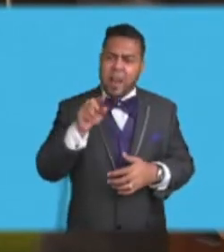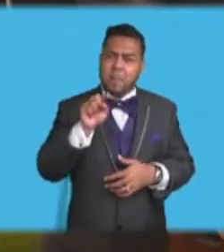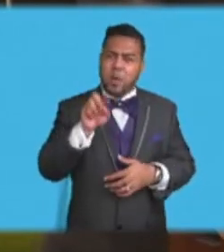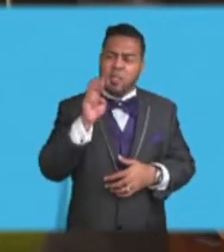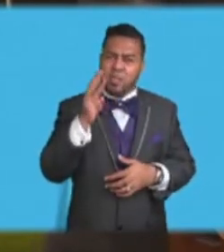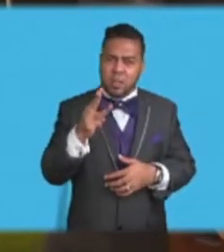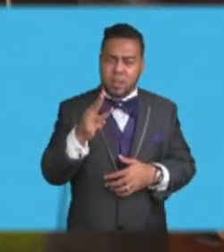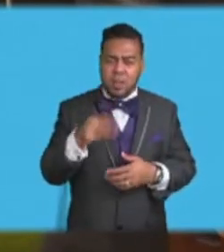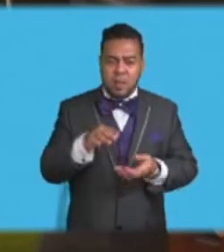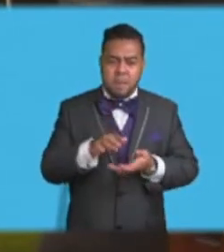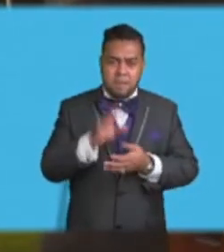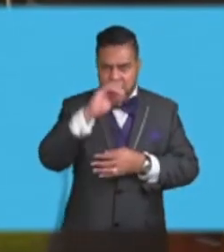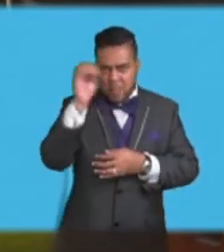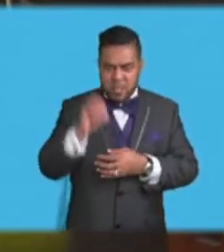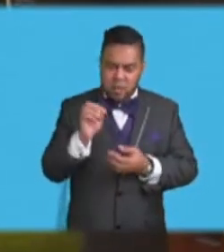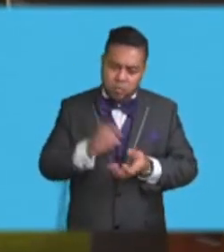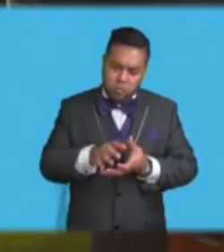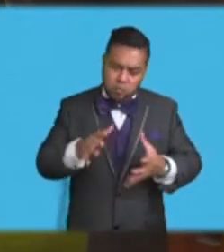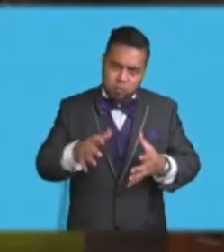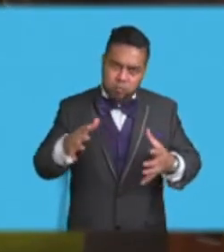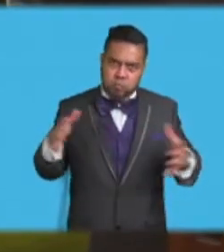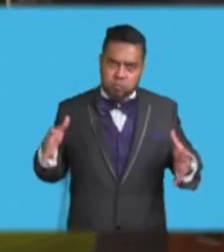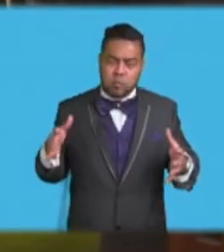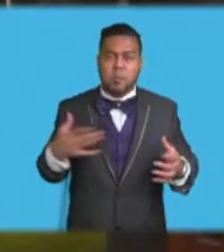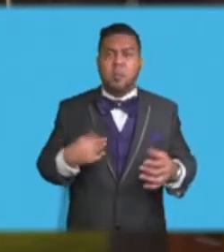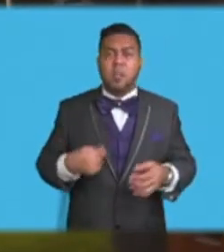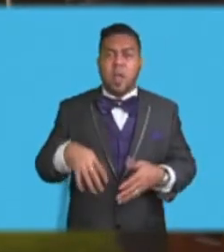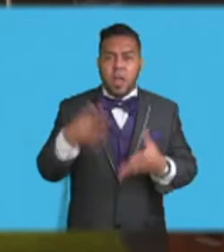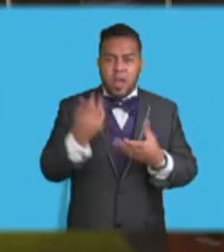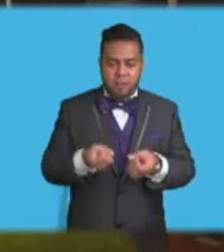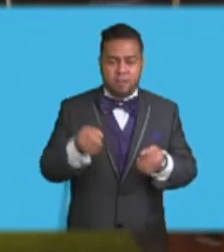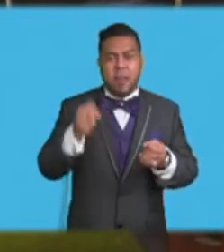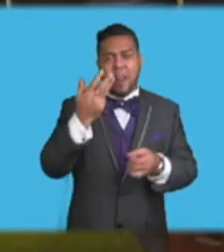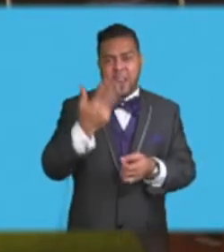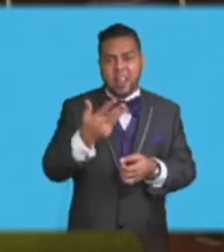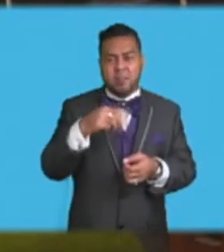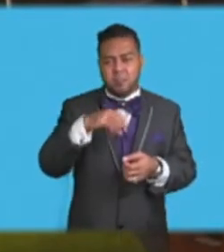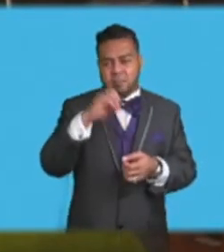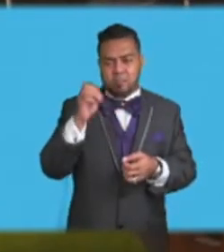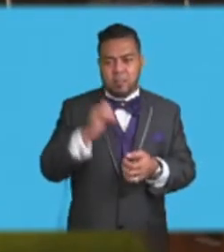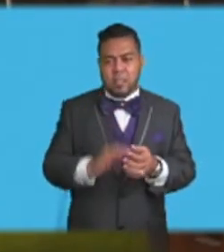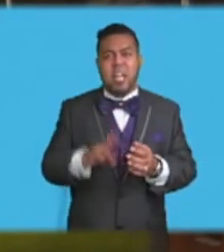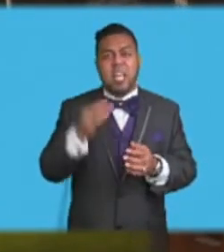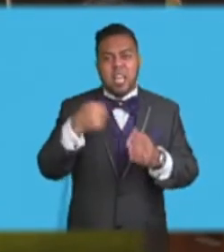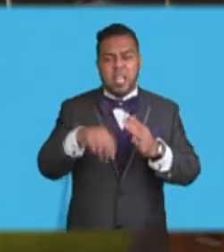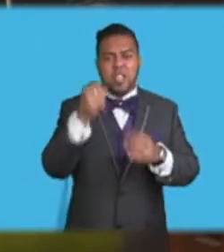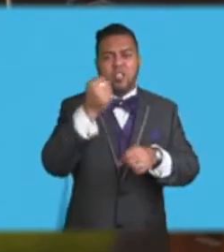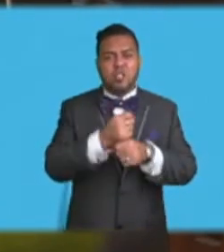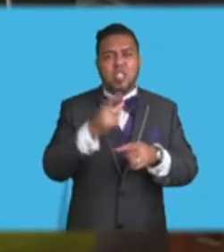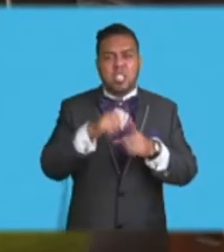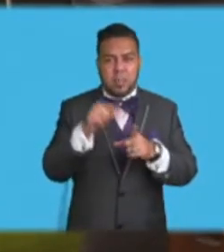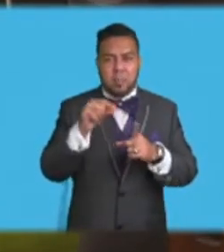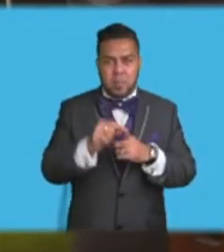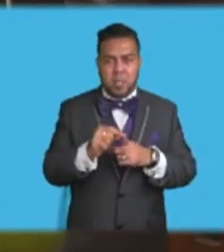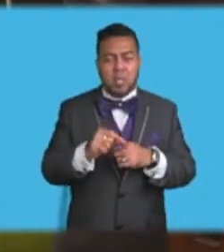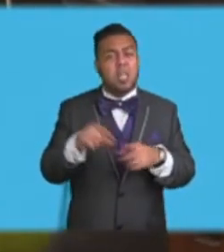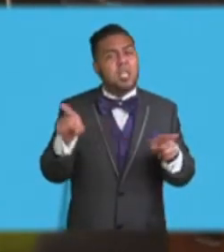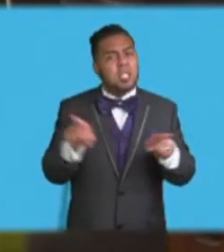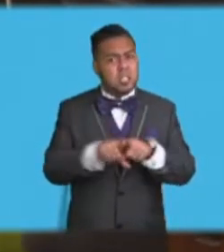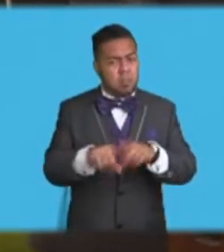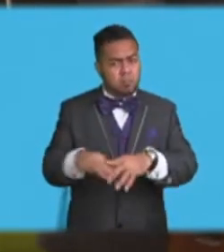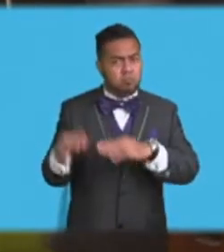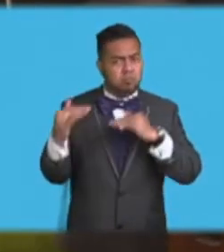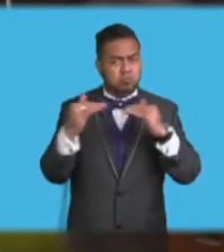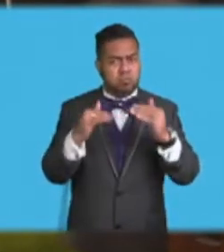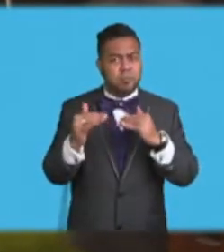assets, comprising almost 170% of our GDP. In fact, the financial sector has expanded at a similar rate as that